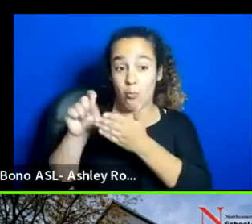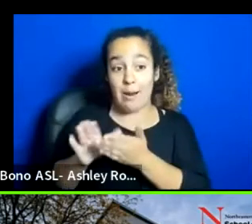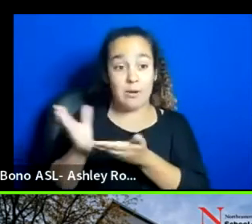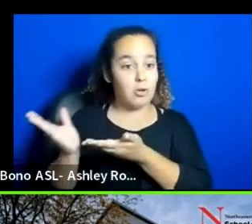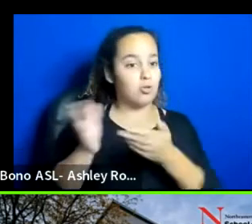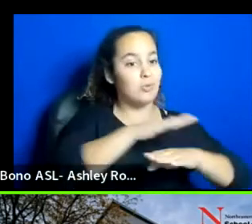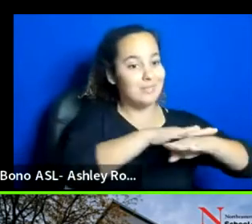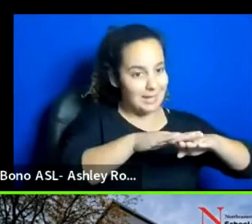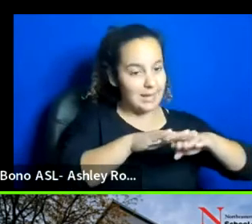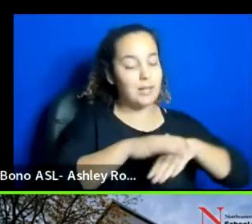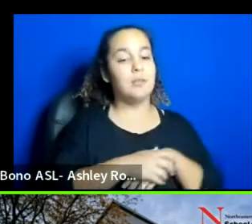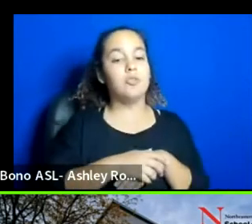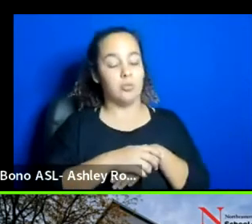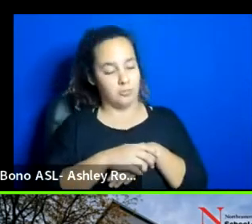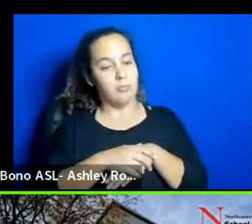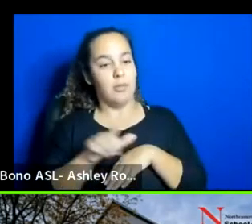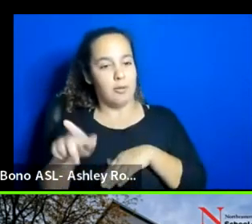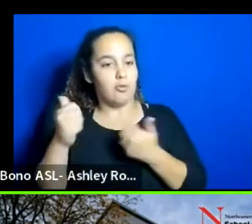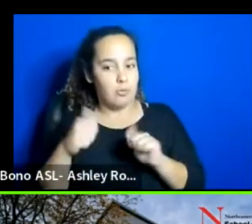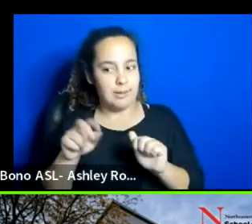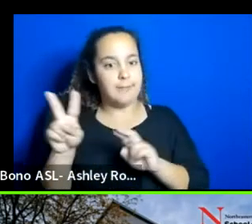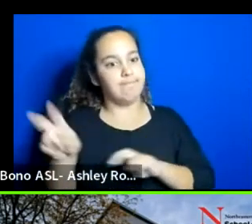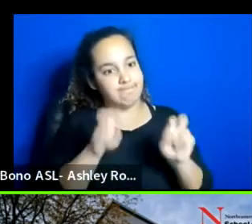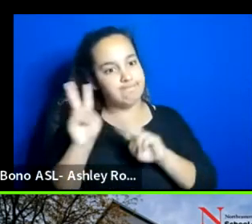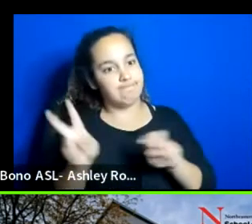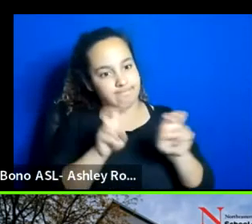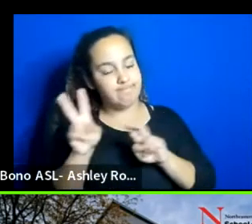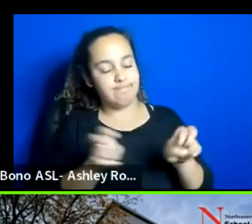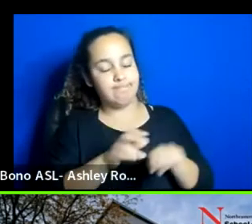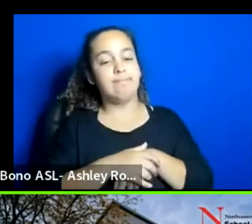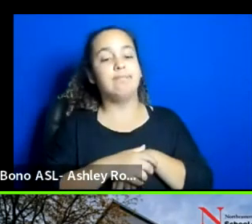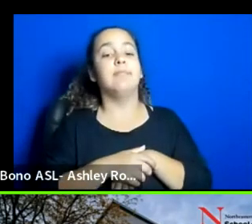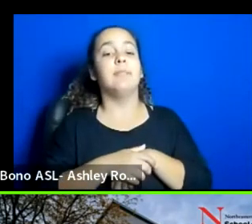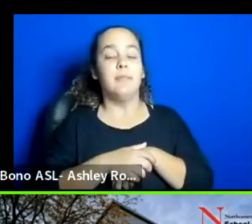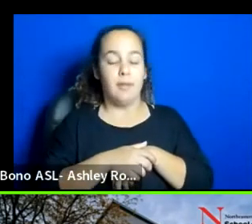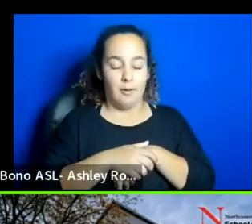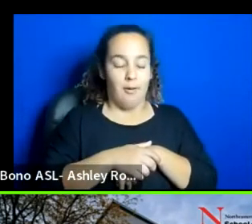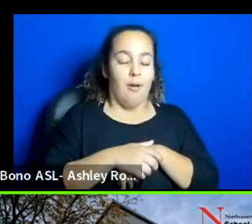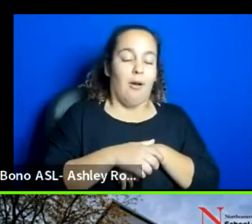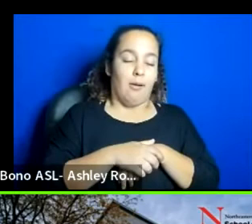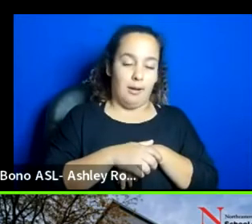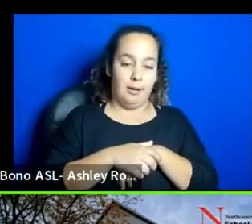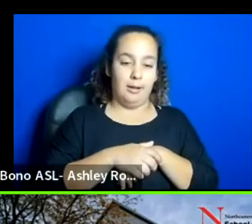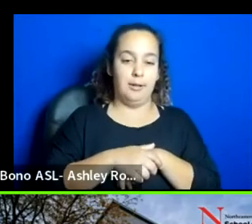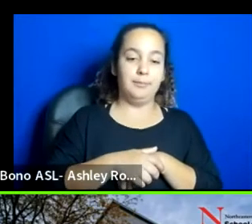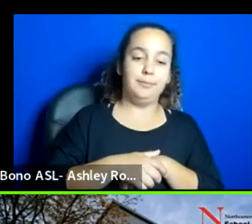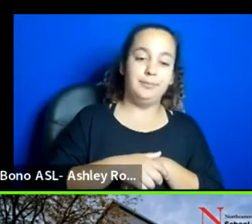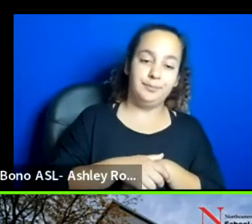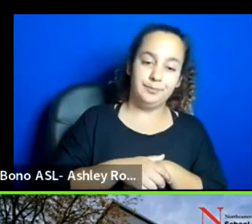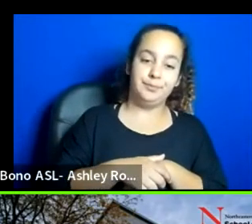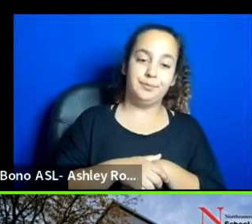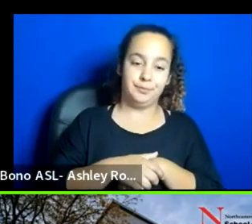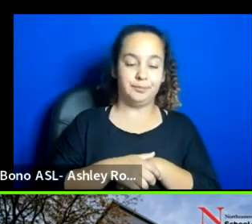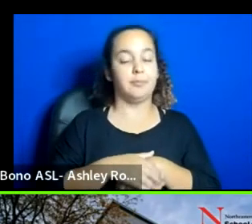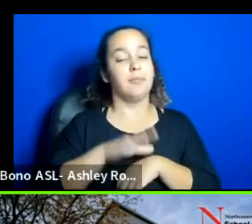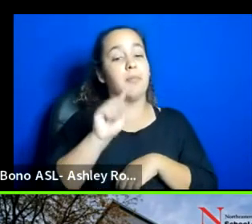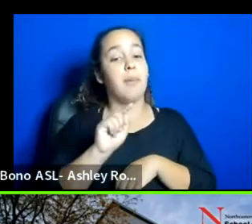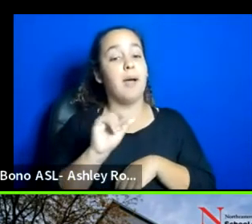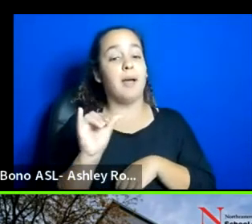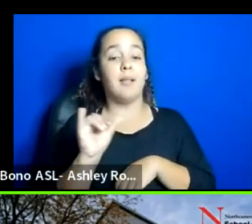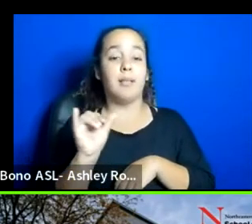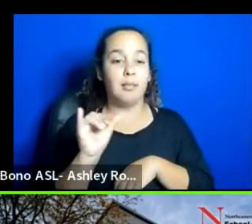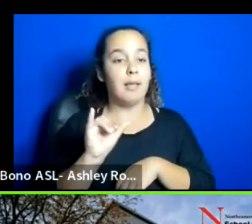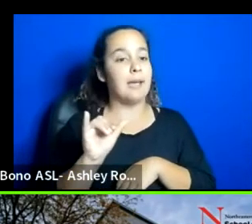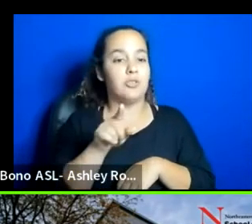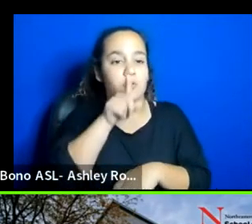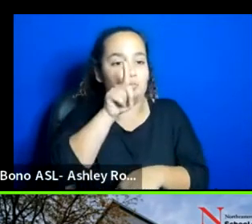table, not in a 21st century artisanal slow food sense at all, but in a very mechanized, industrialized, efficiency